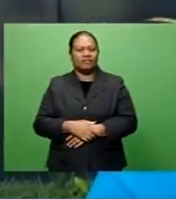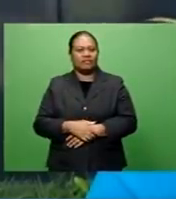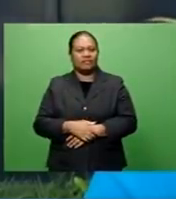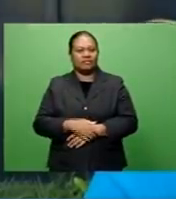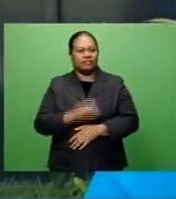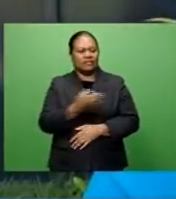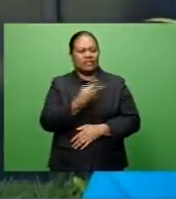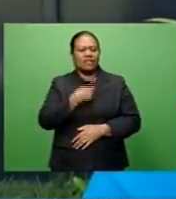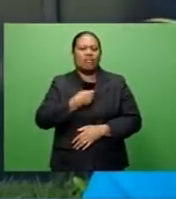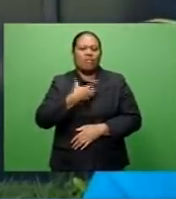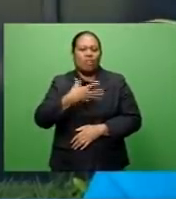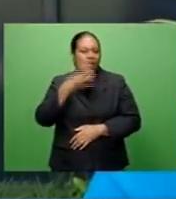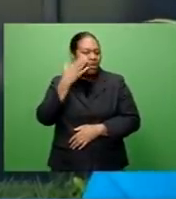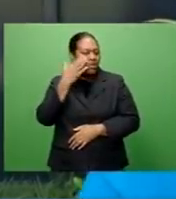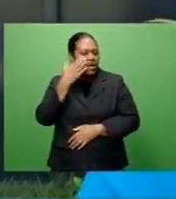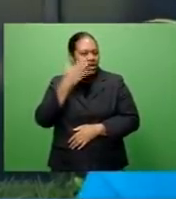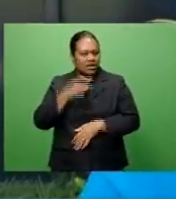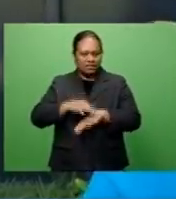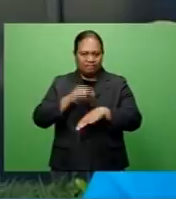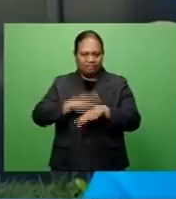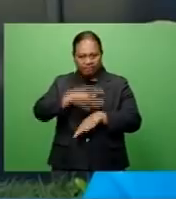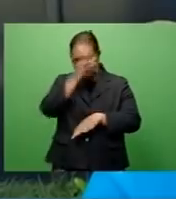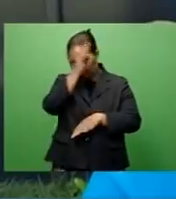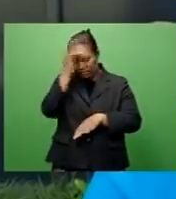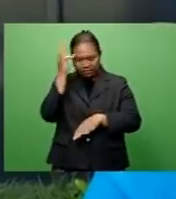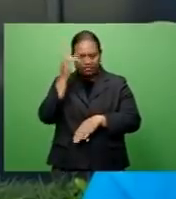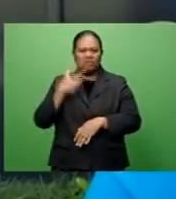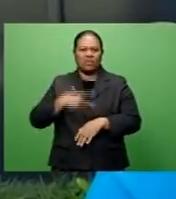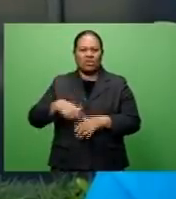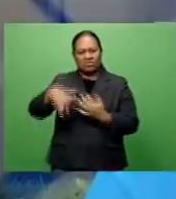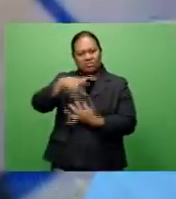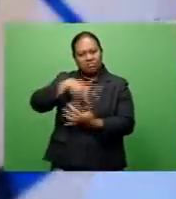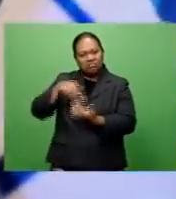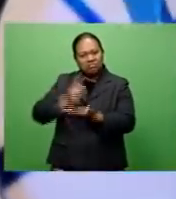There should be more awareness on dengue fever, especially after a disaster.